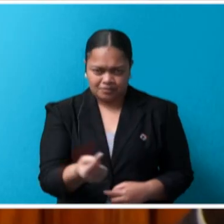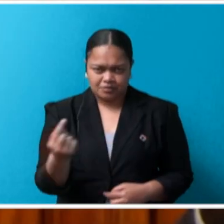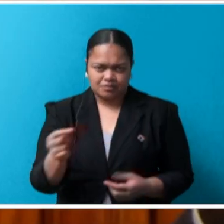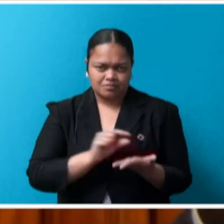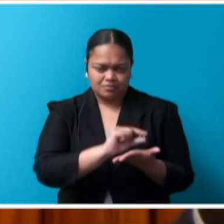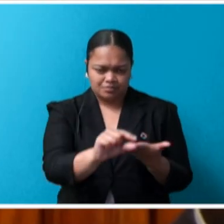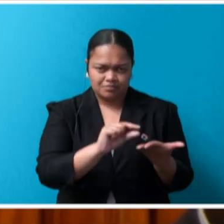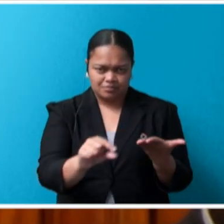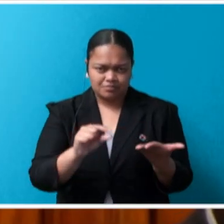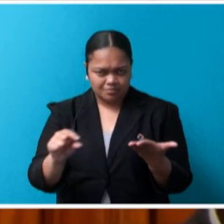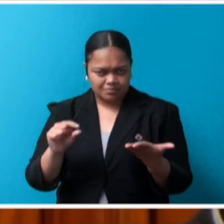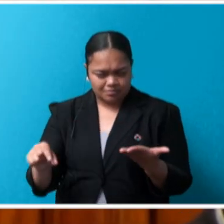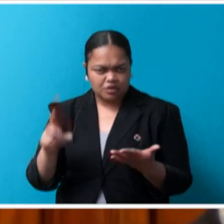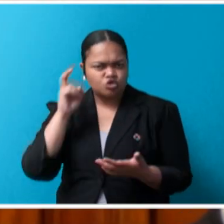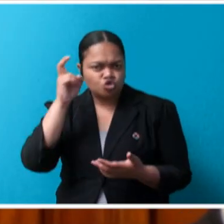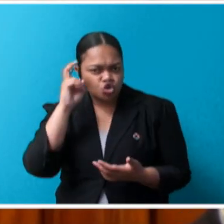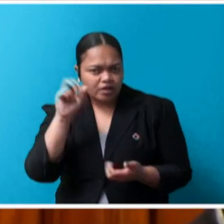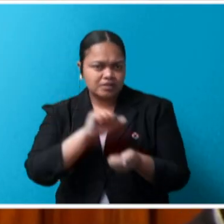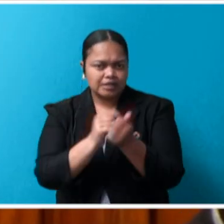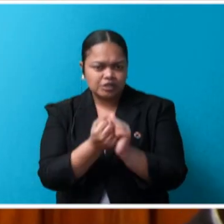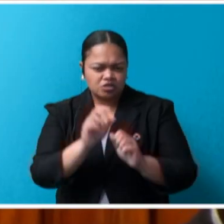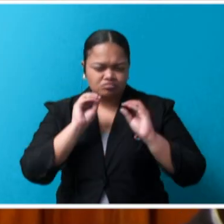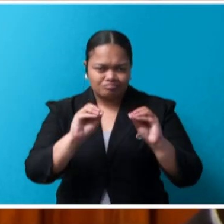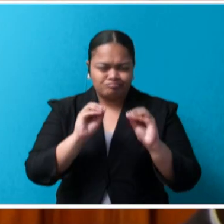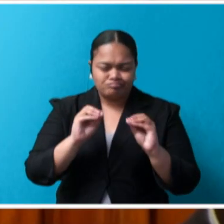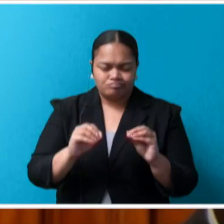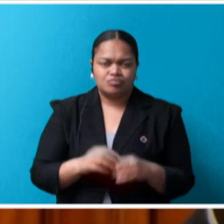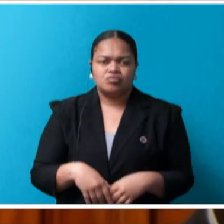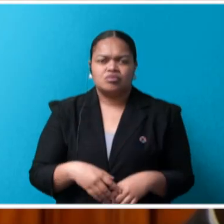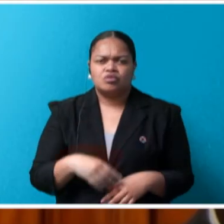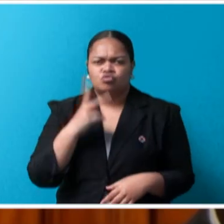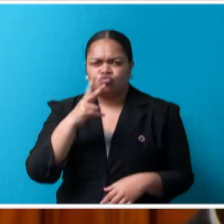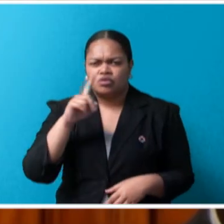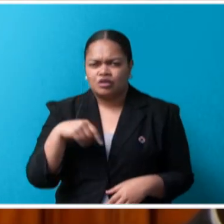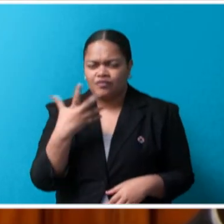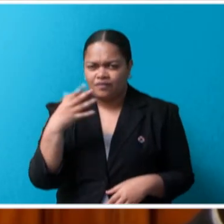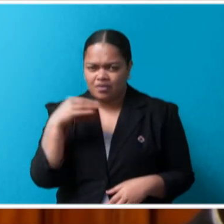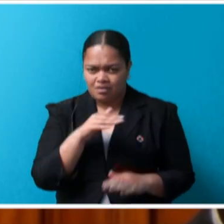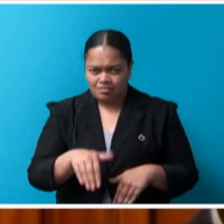111 training sessions, reaching more than 2,500 participants, of whom